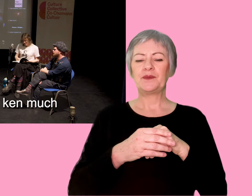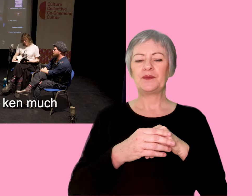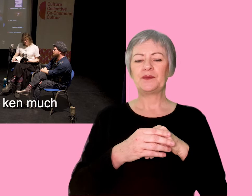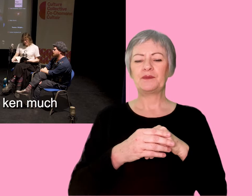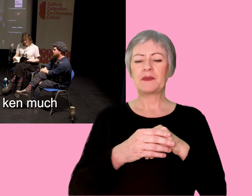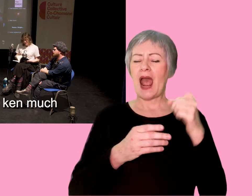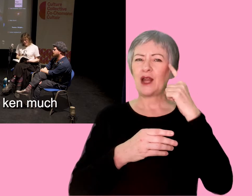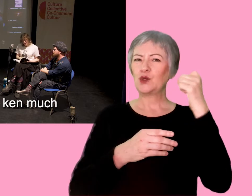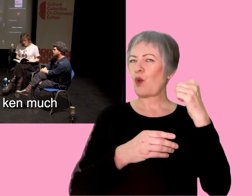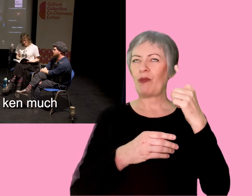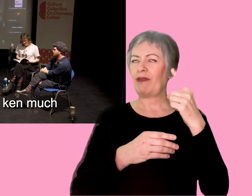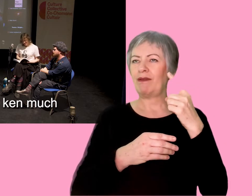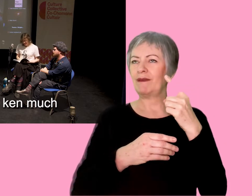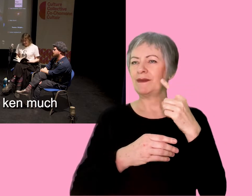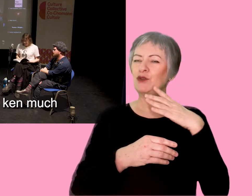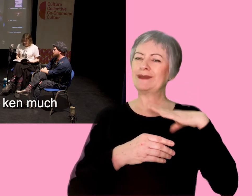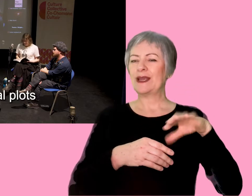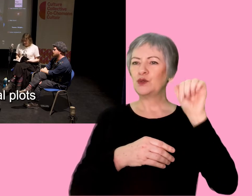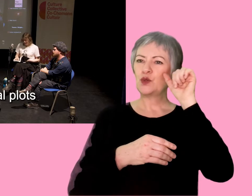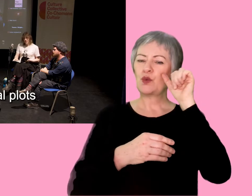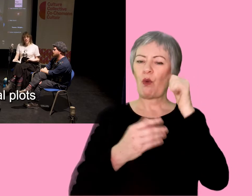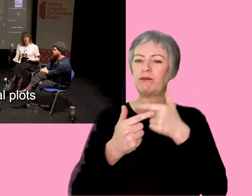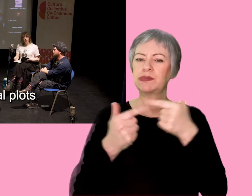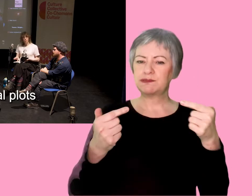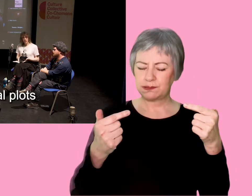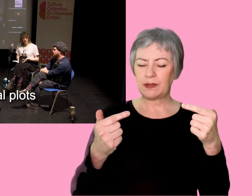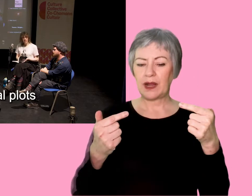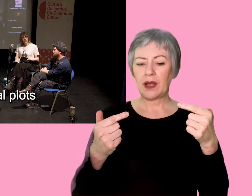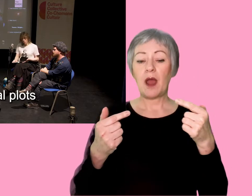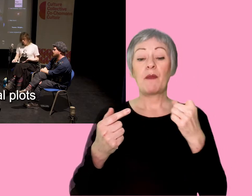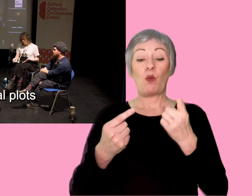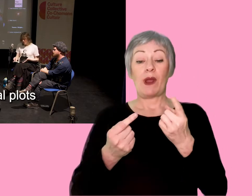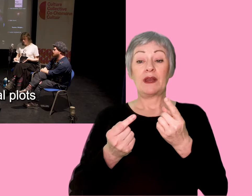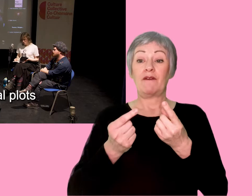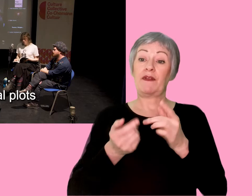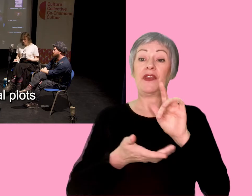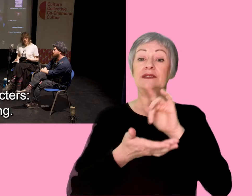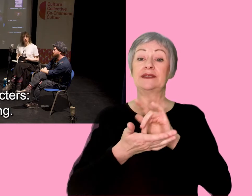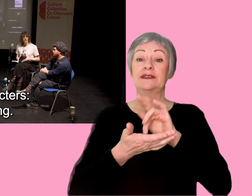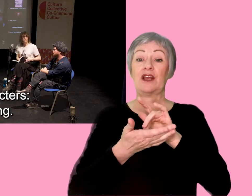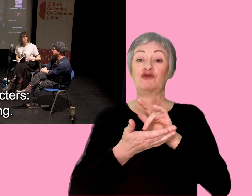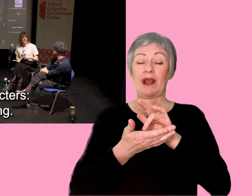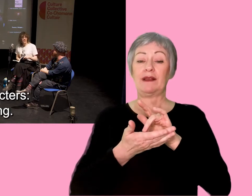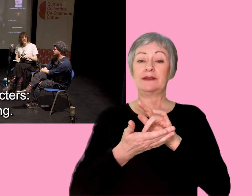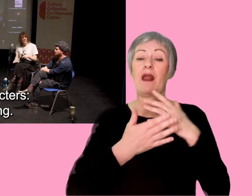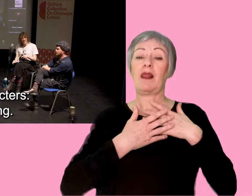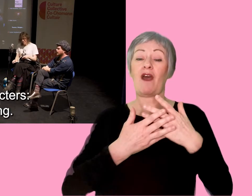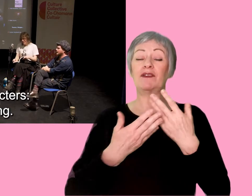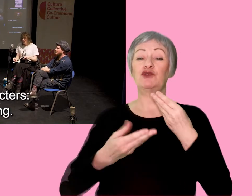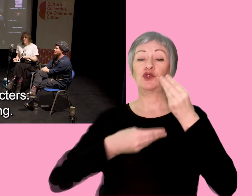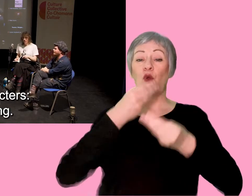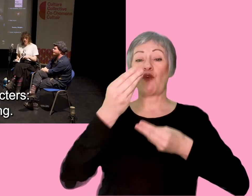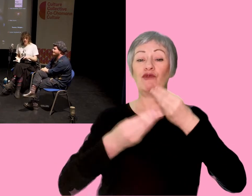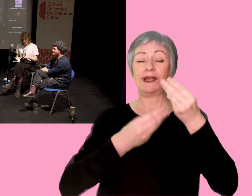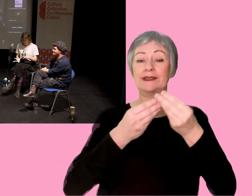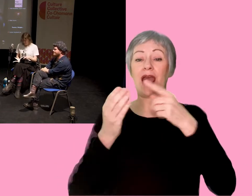I don't think you need to ken much. One of the central plots is a love story between two characters, Astrid